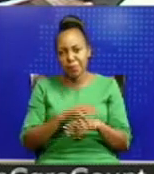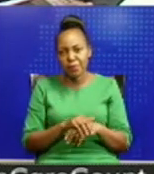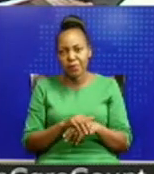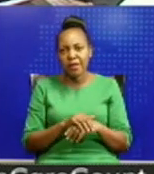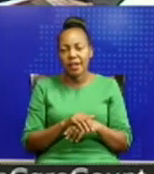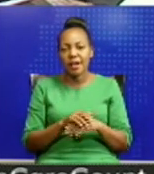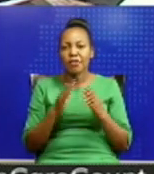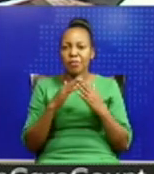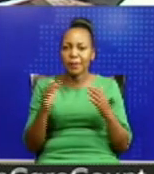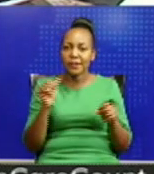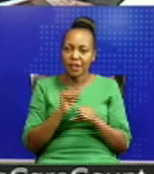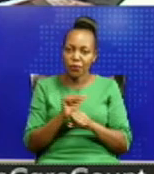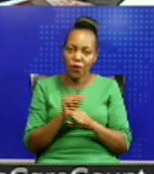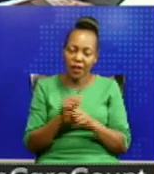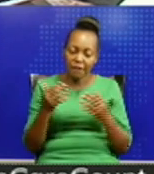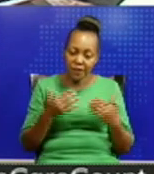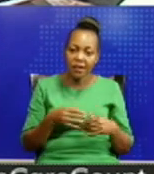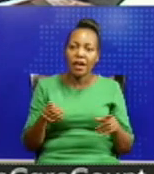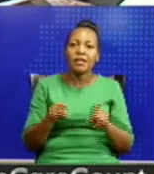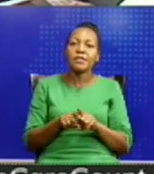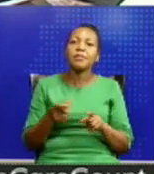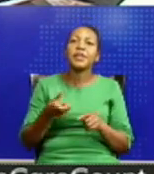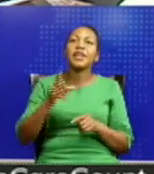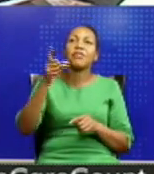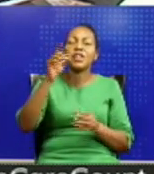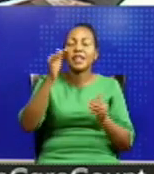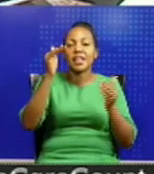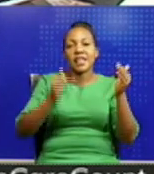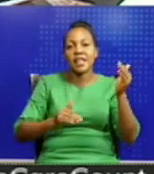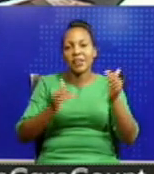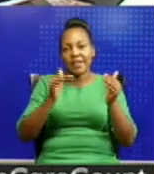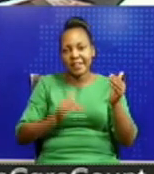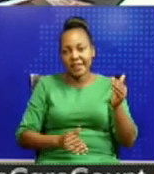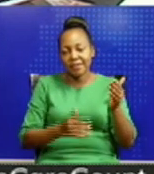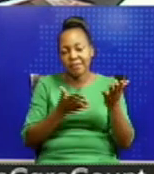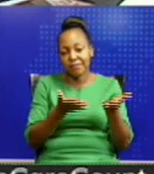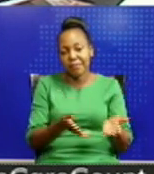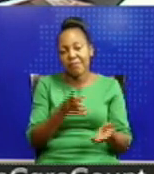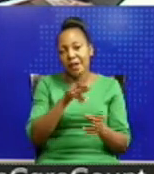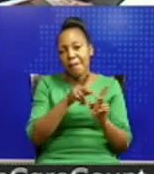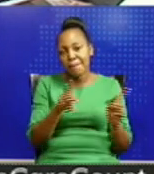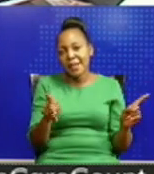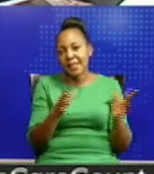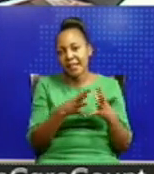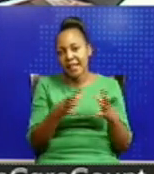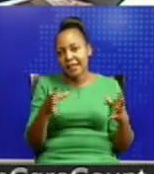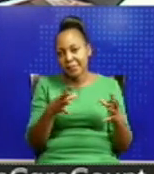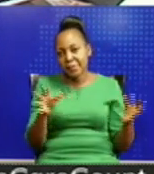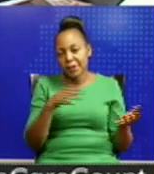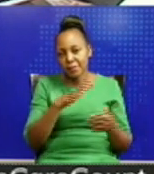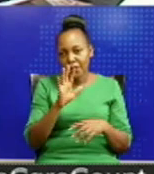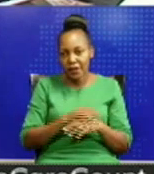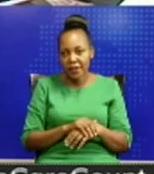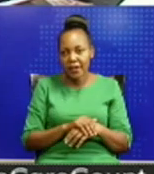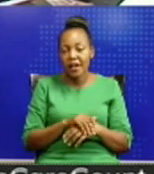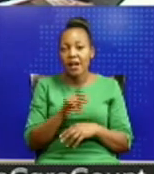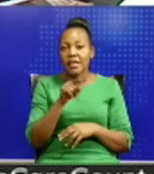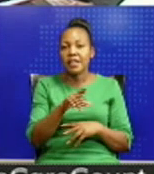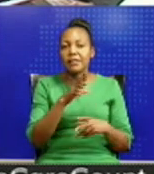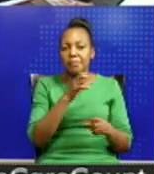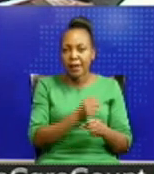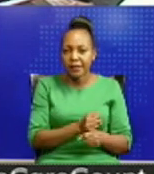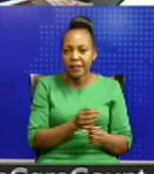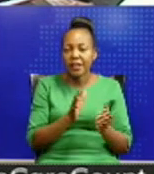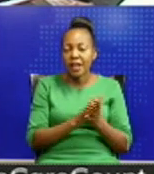domestic work sphere, and to also increase inequality. Let me task Pismo Simenta to expand more on that. How will the current budget and the